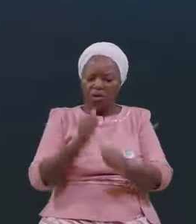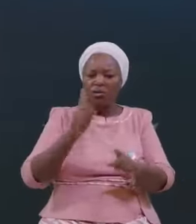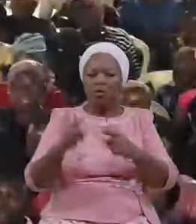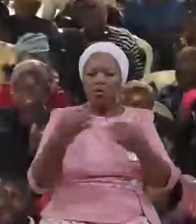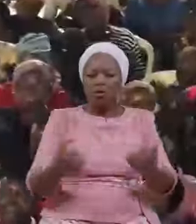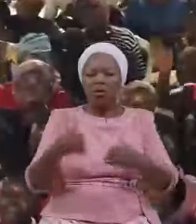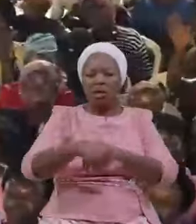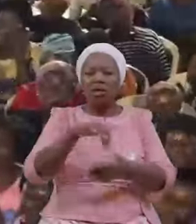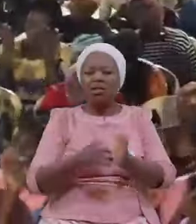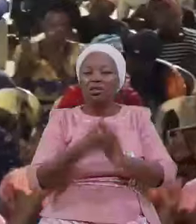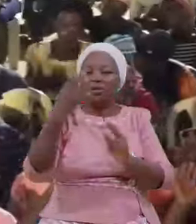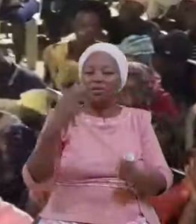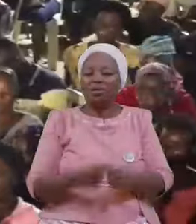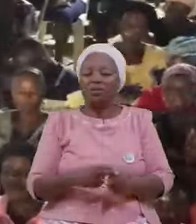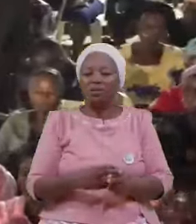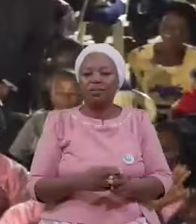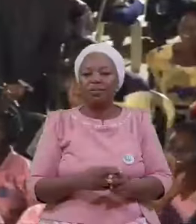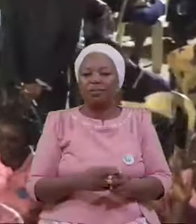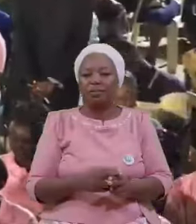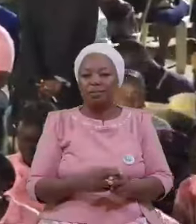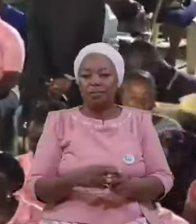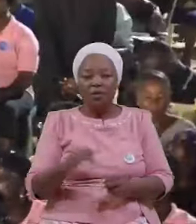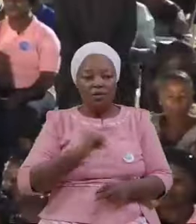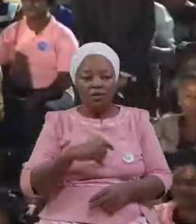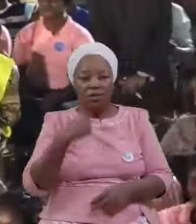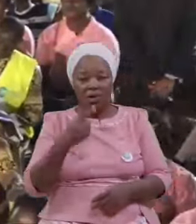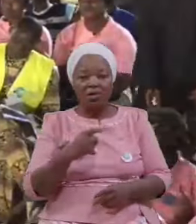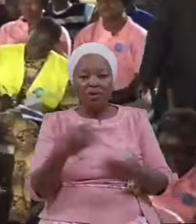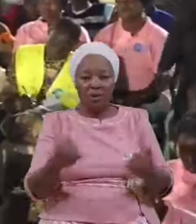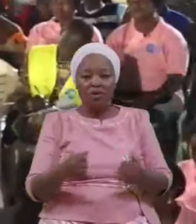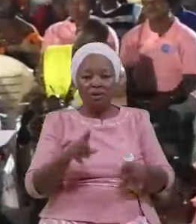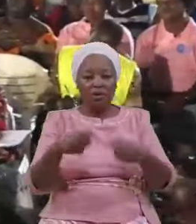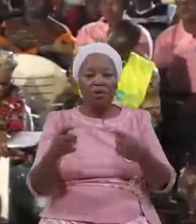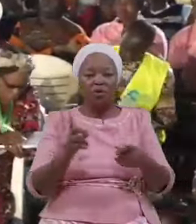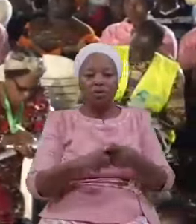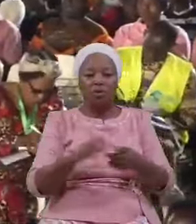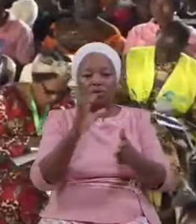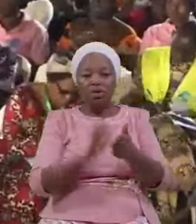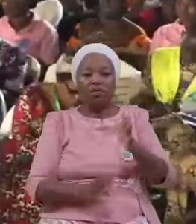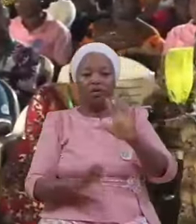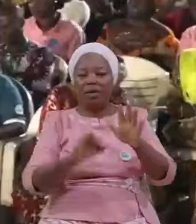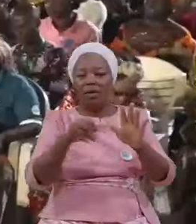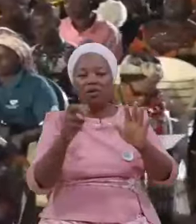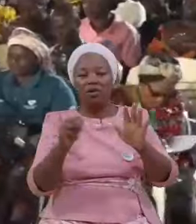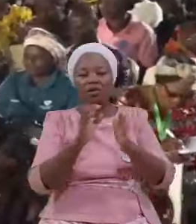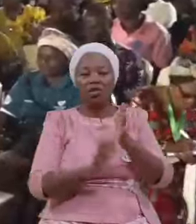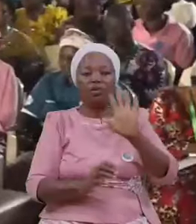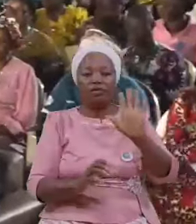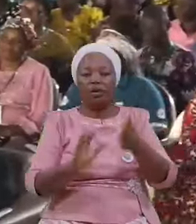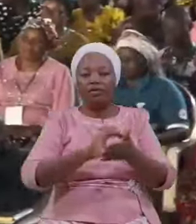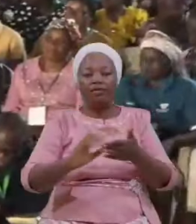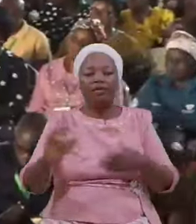Jesus' name. Let me go to chapter 5. In chapter 5, verse 8,